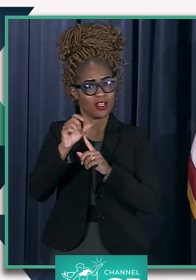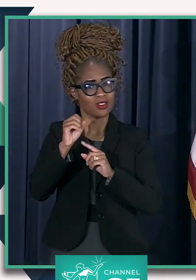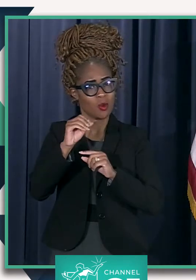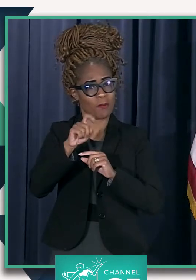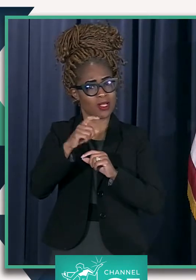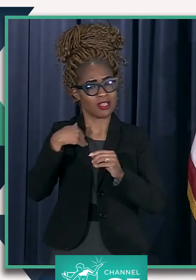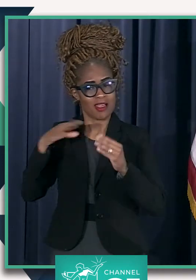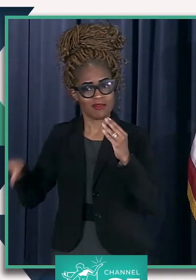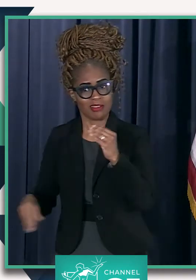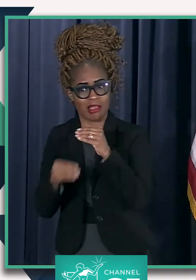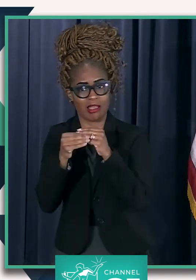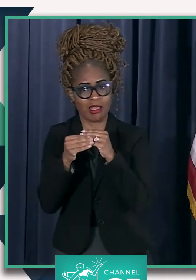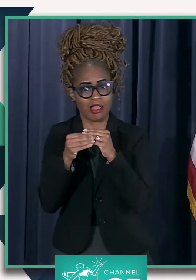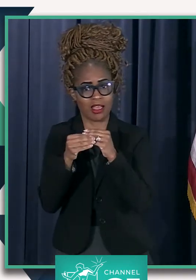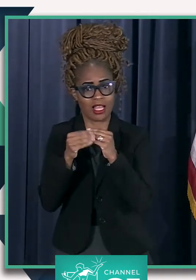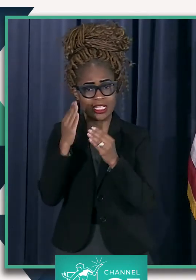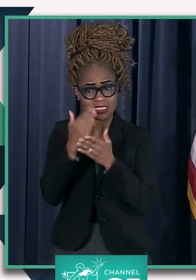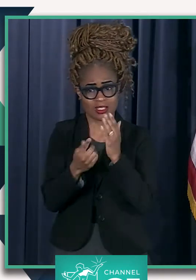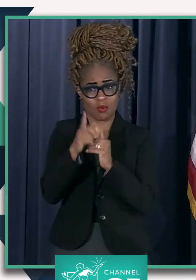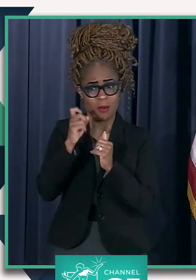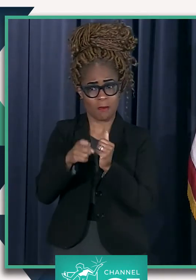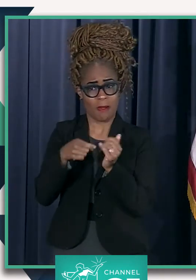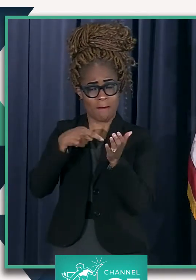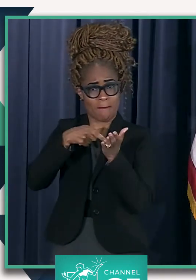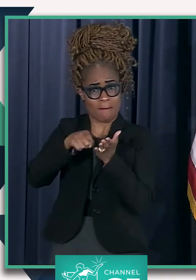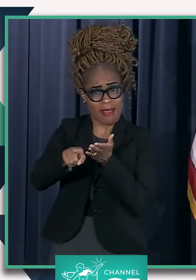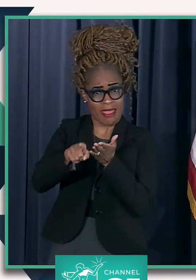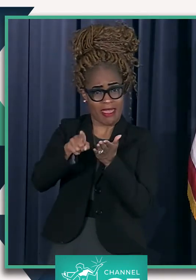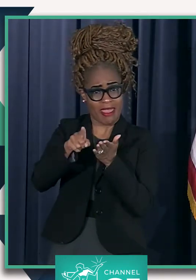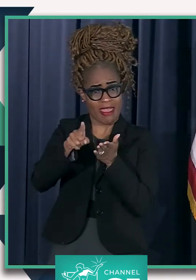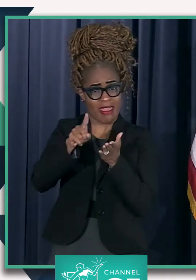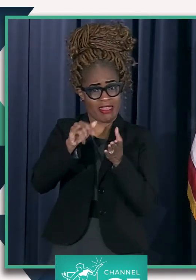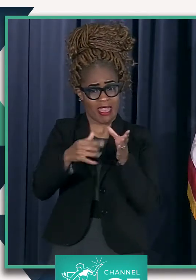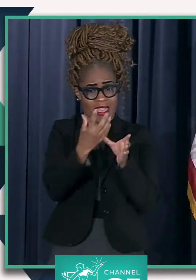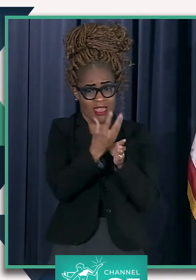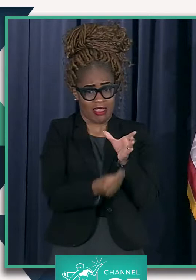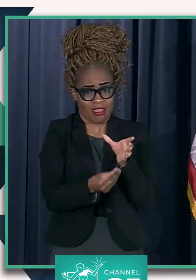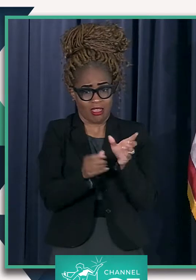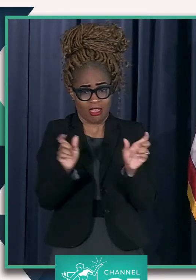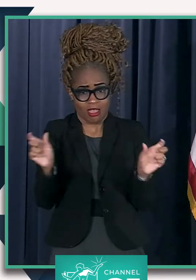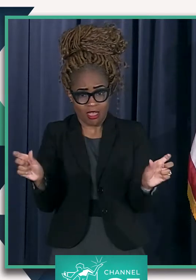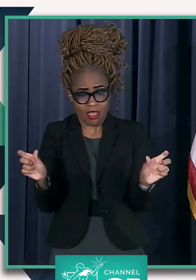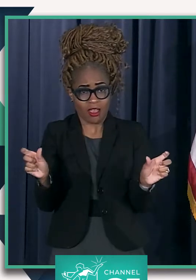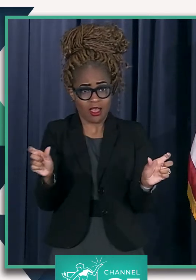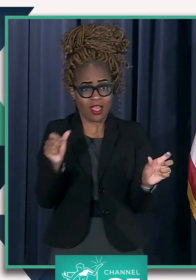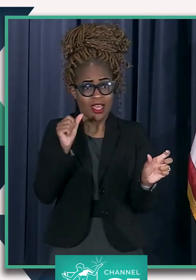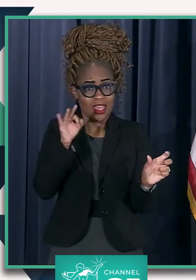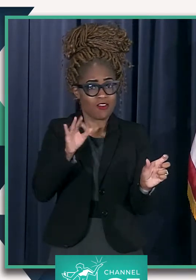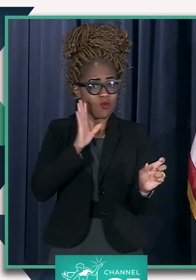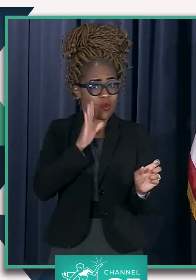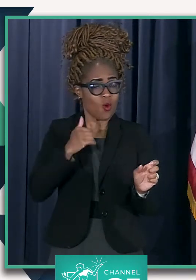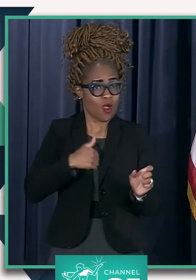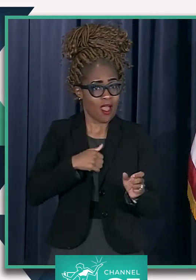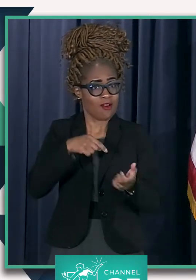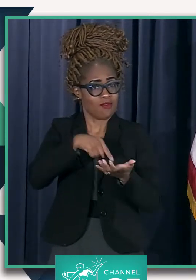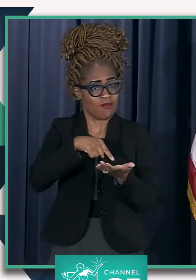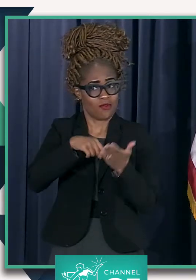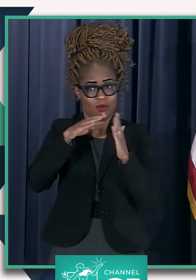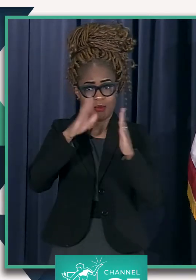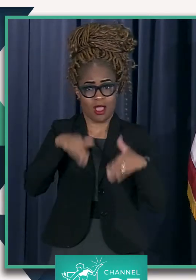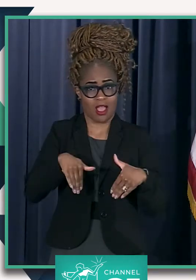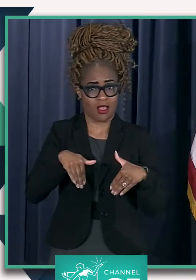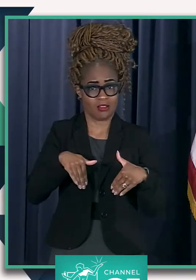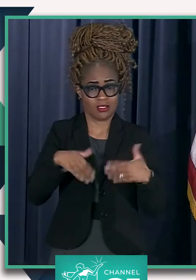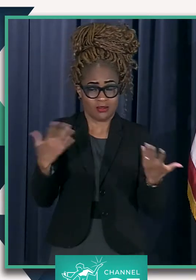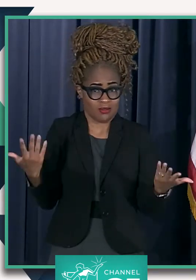subsidy. Somebody has to pay that difference if we're going to have guaranteed affordable housing. There's no other way